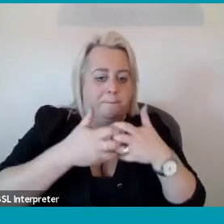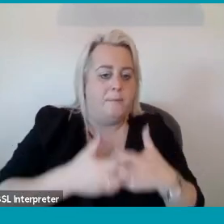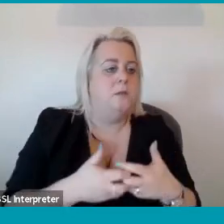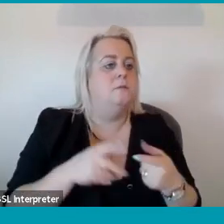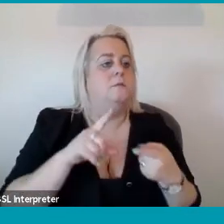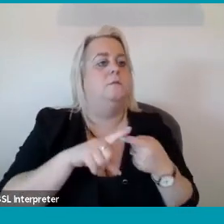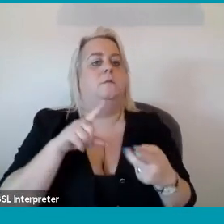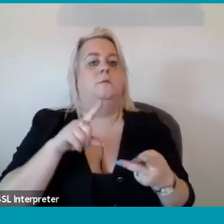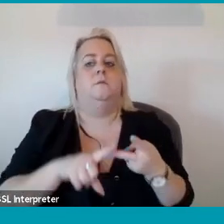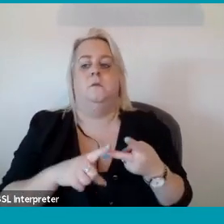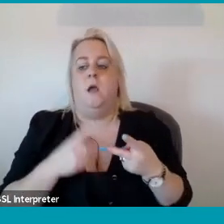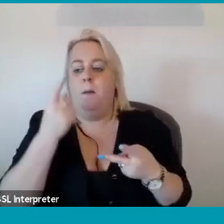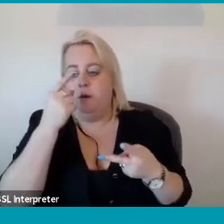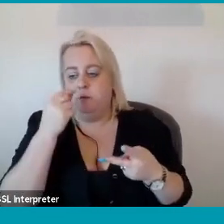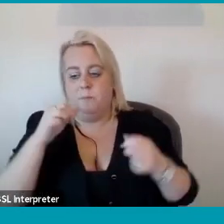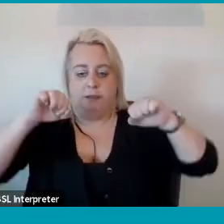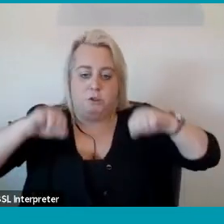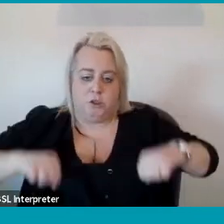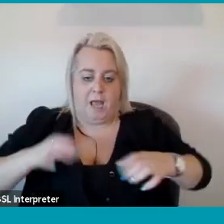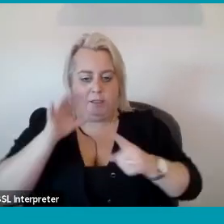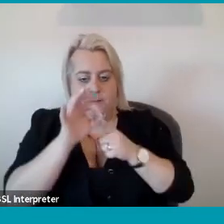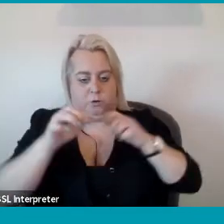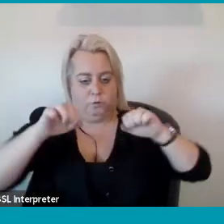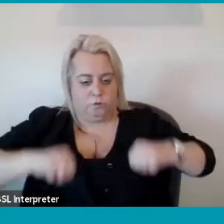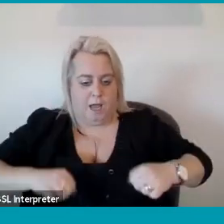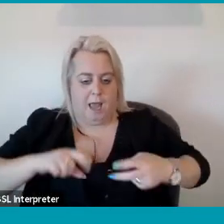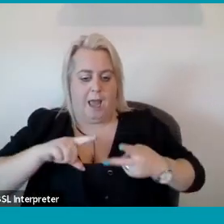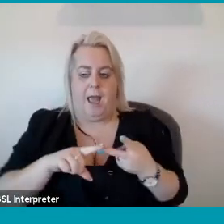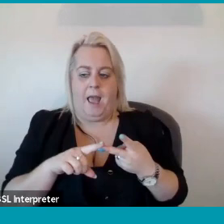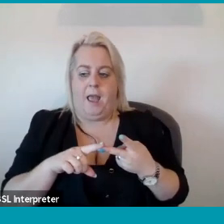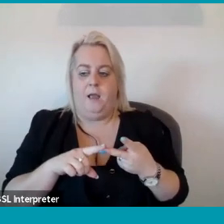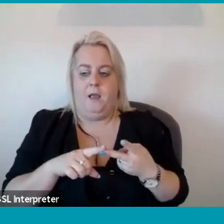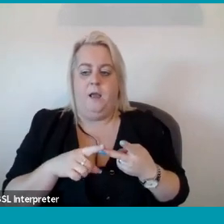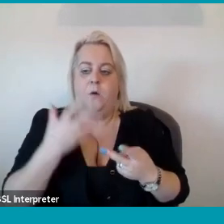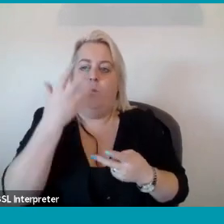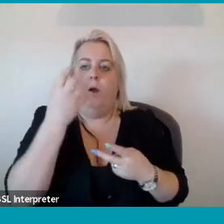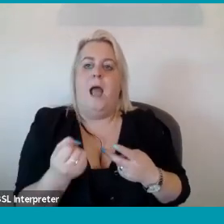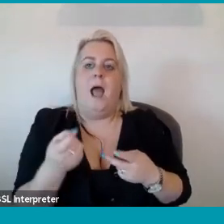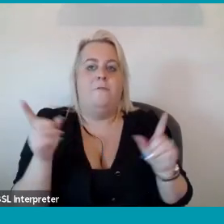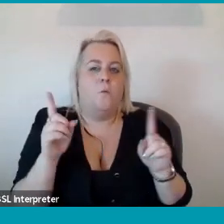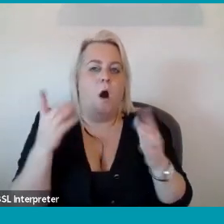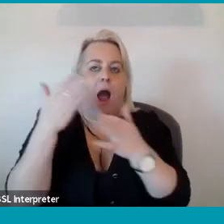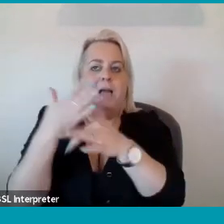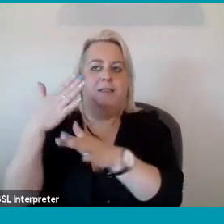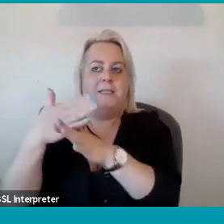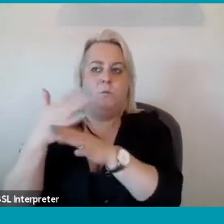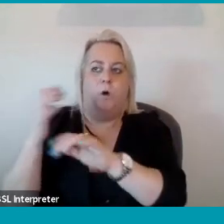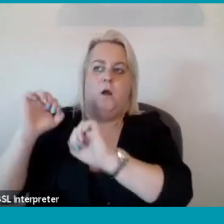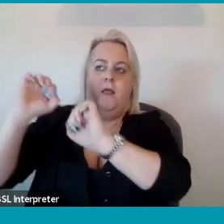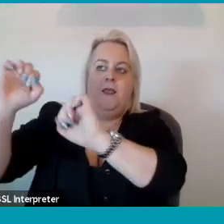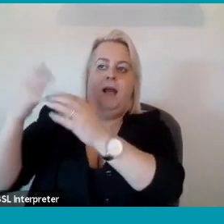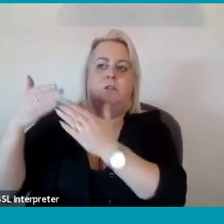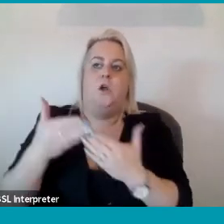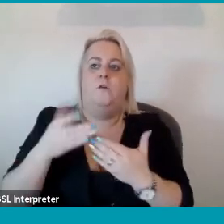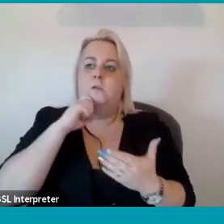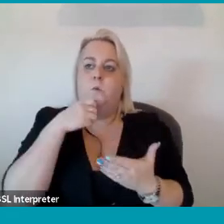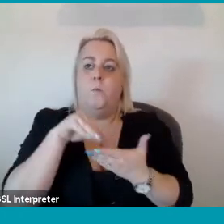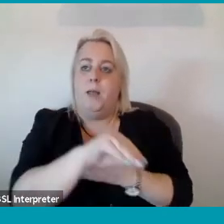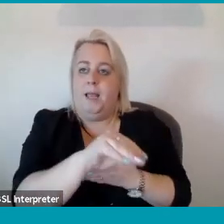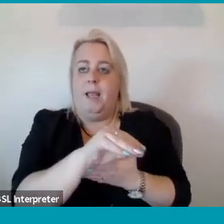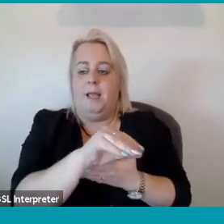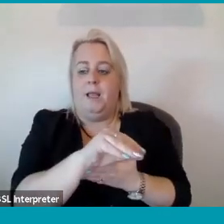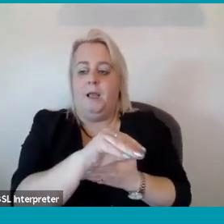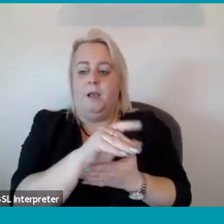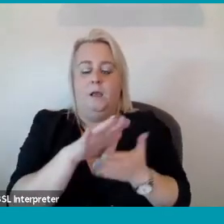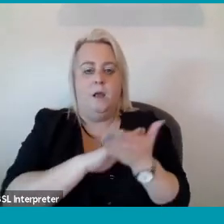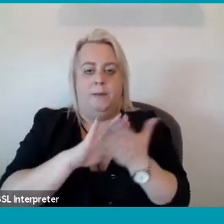technology. It might be an ergonomic chair. If that's the case, we have access to work that will pay for those things. So even the worry about the money